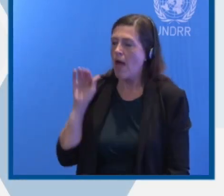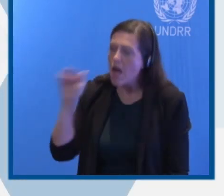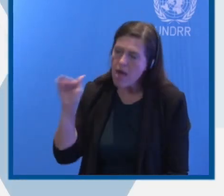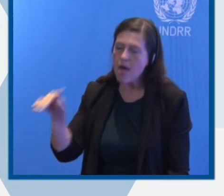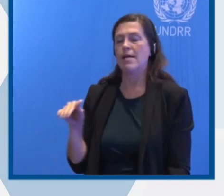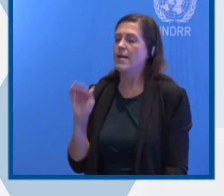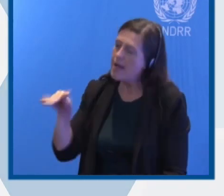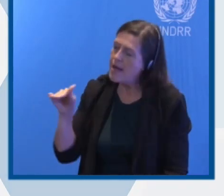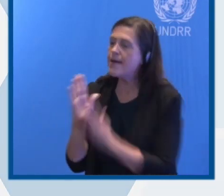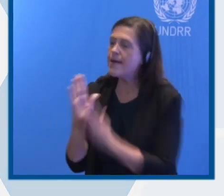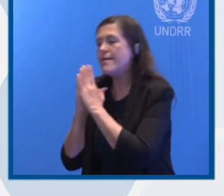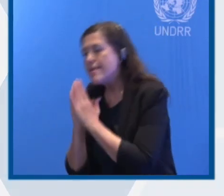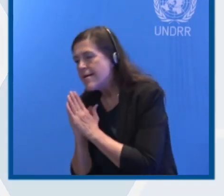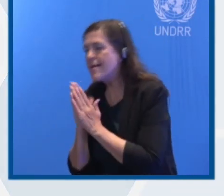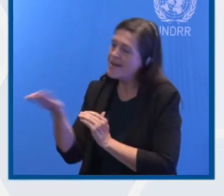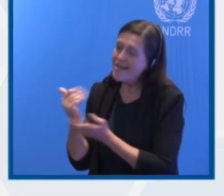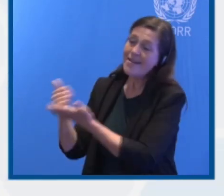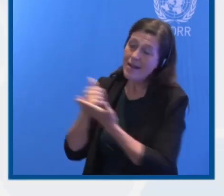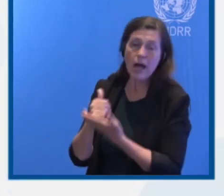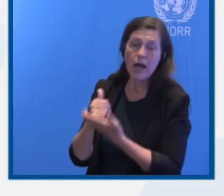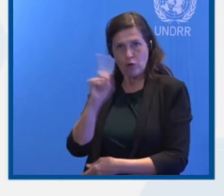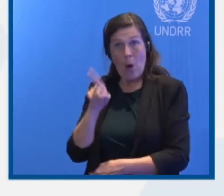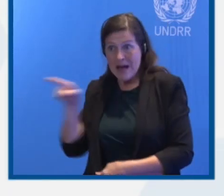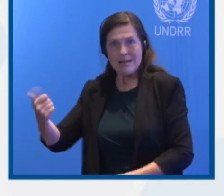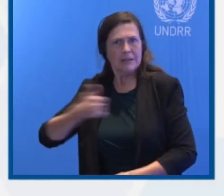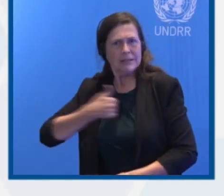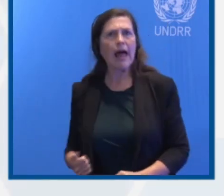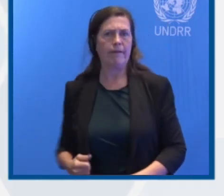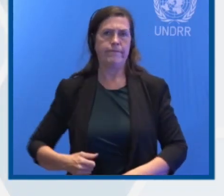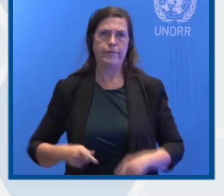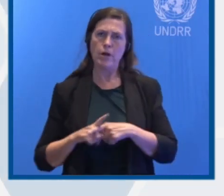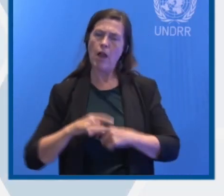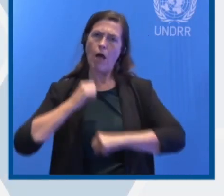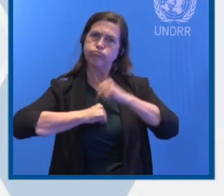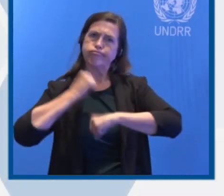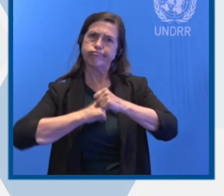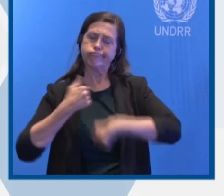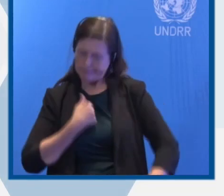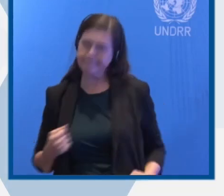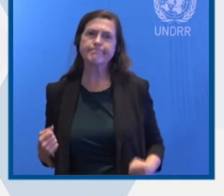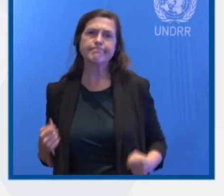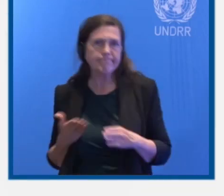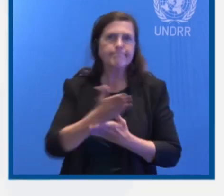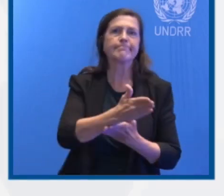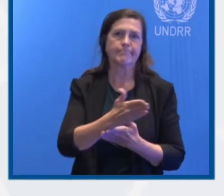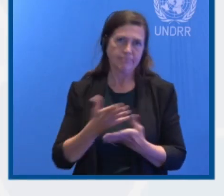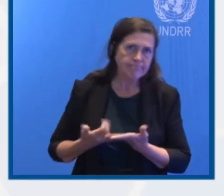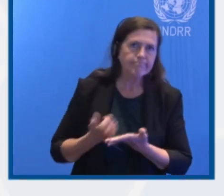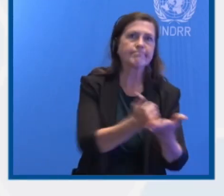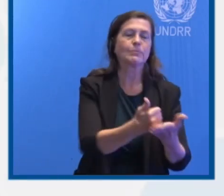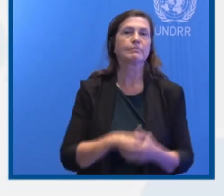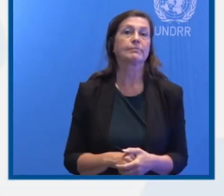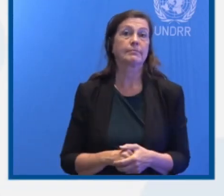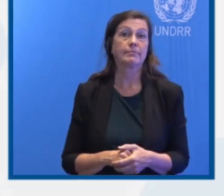the UAE private sector, UNDRR is creating a real estate